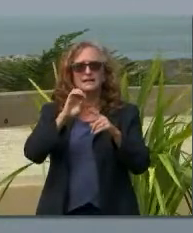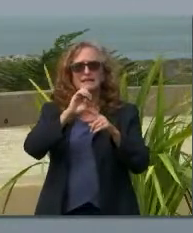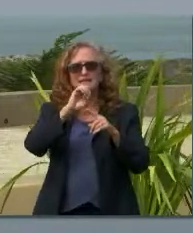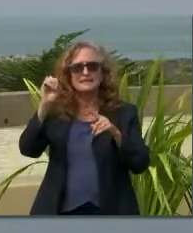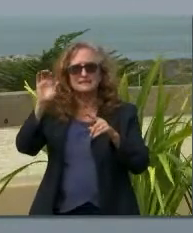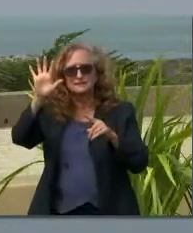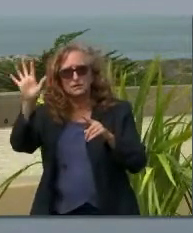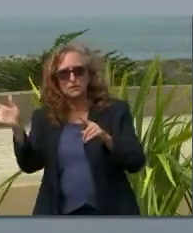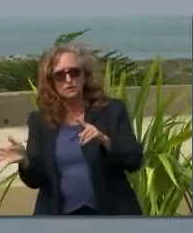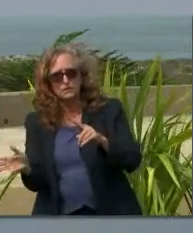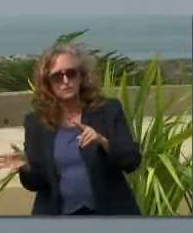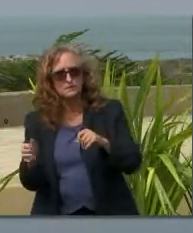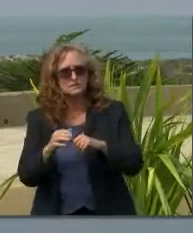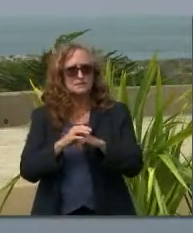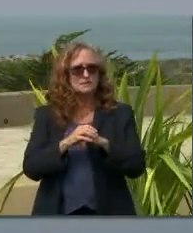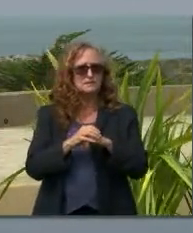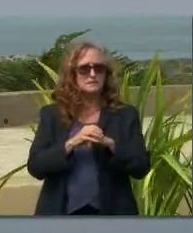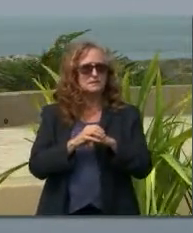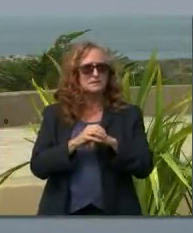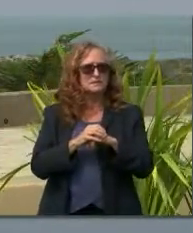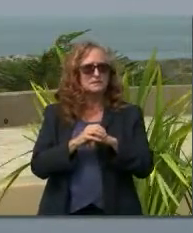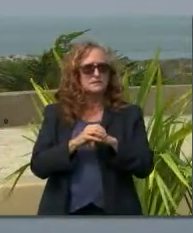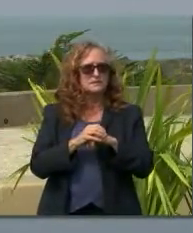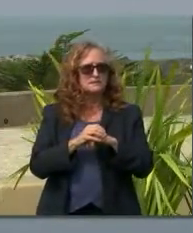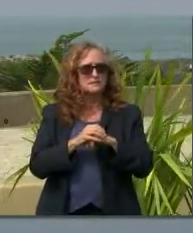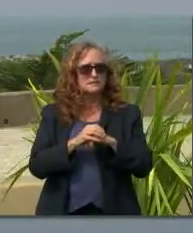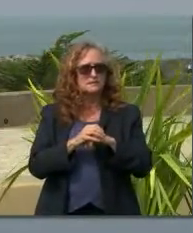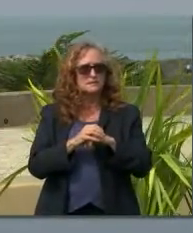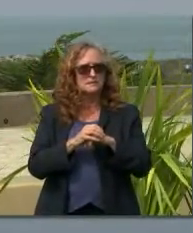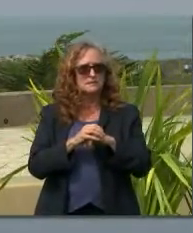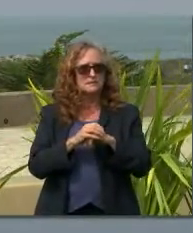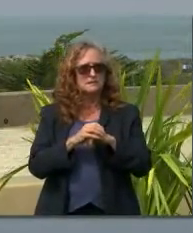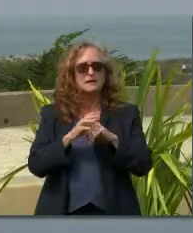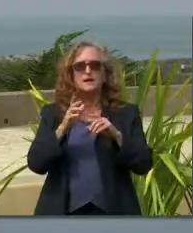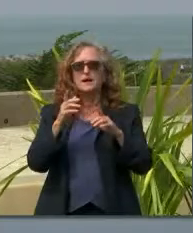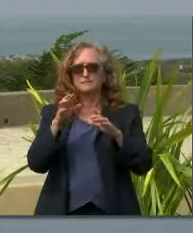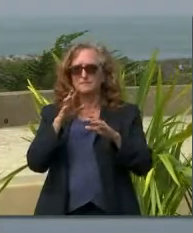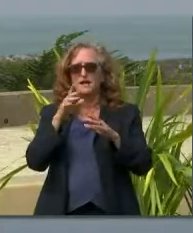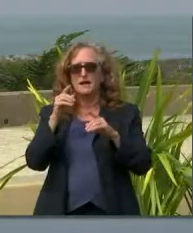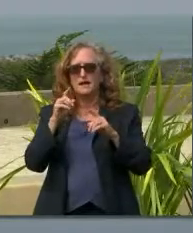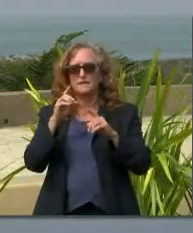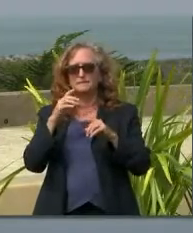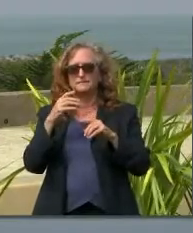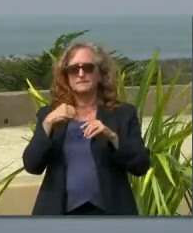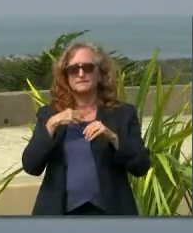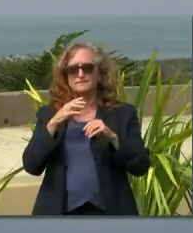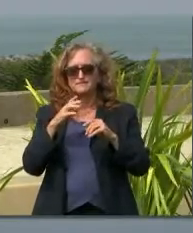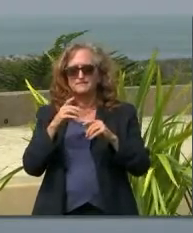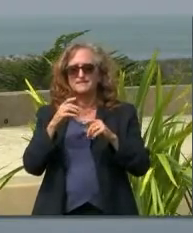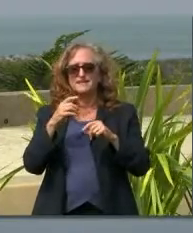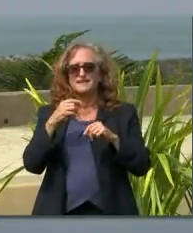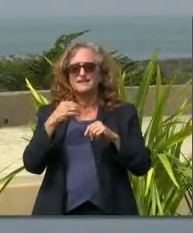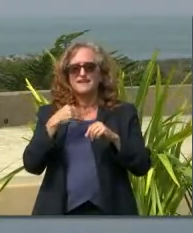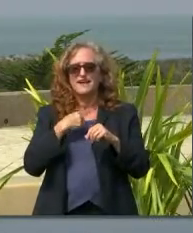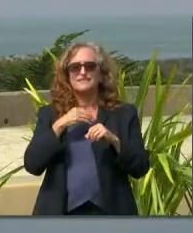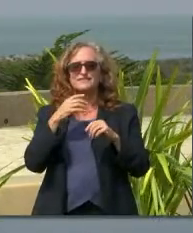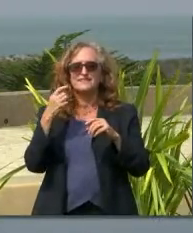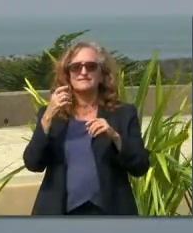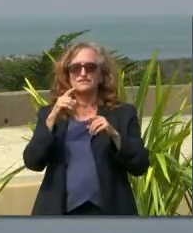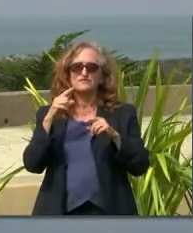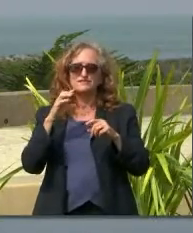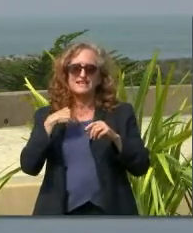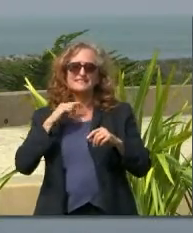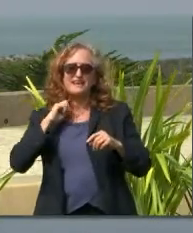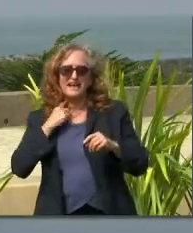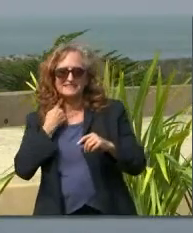of Pacific, sorry, my English is a little bit suck. And I mean,